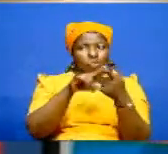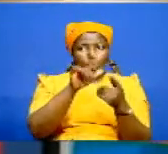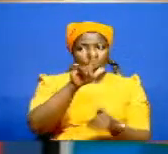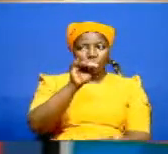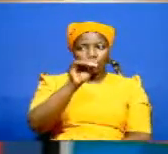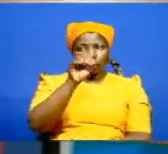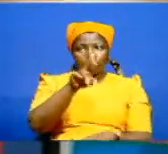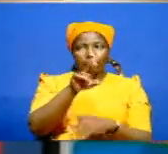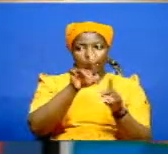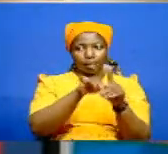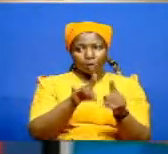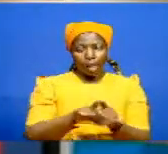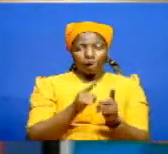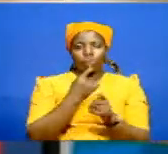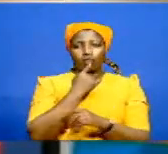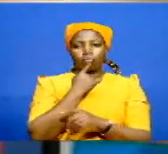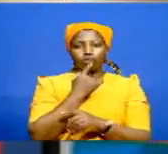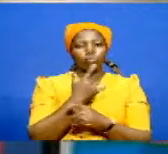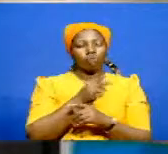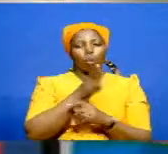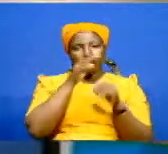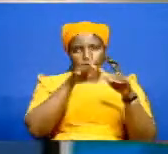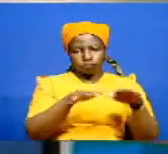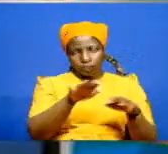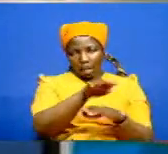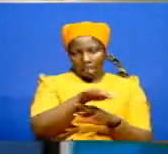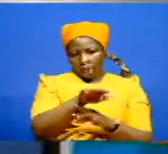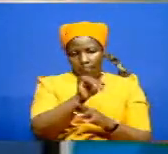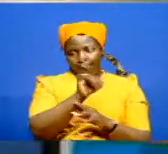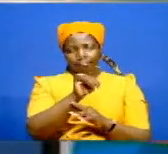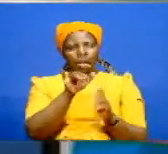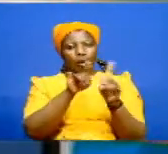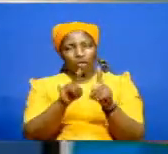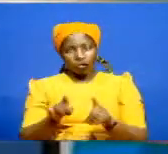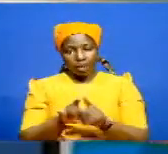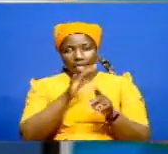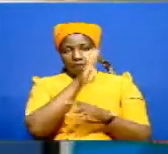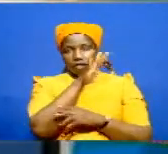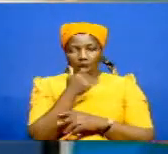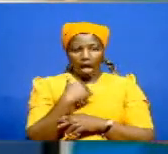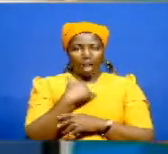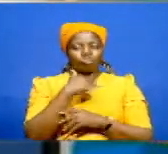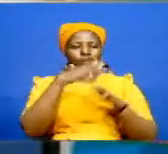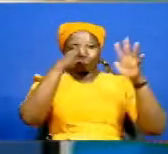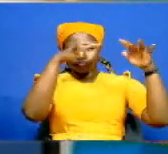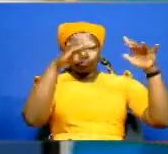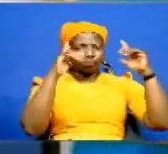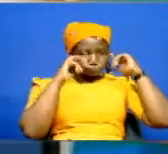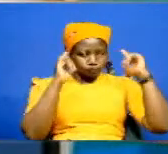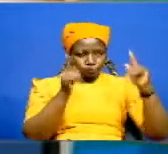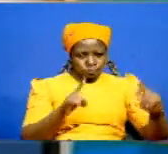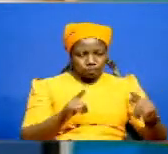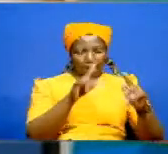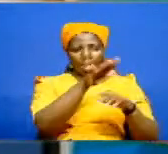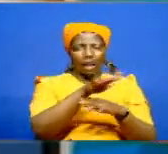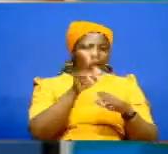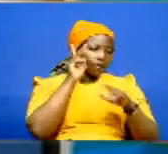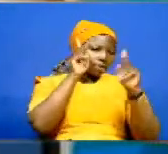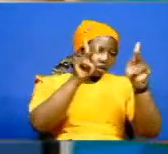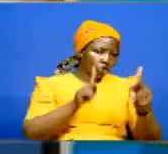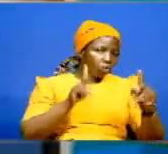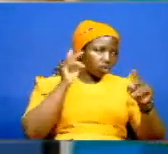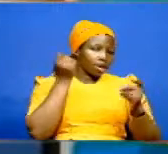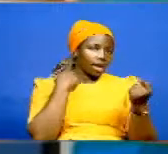Lodwar and the Lake Turkana Basin. In the afternoon, there will be showers accompanied by thunderstorms in areas of Kisumu, Kericho, Narok